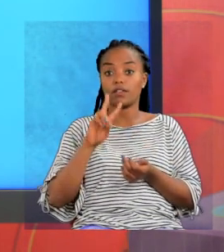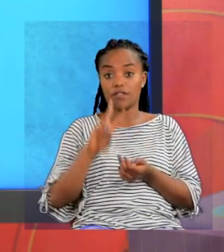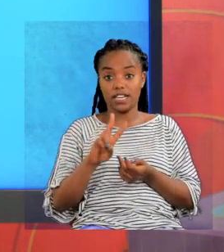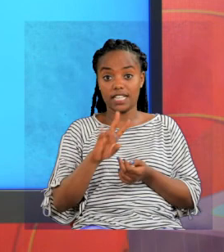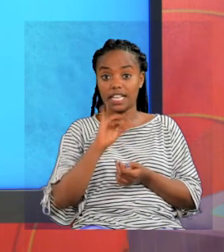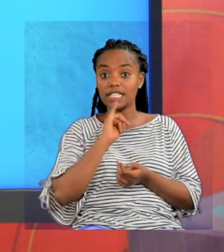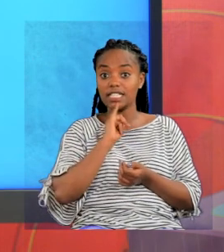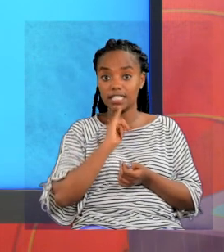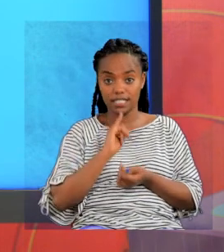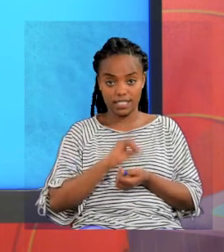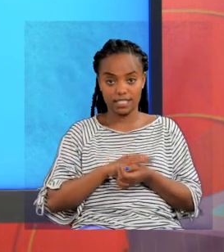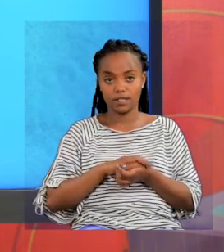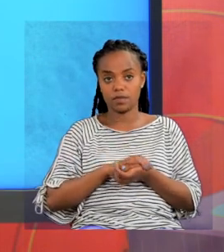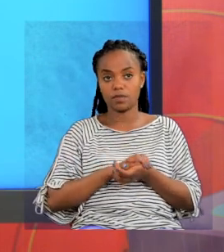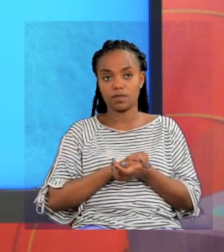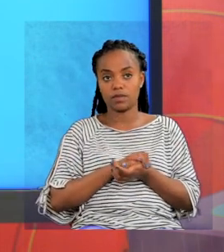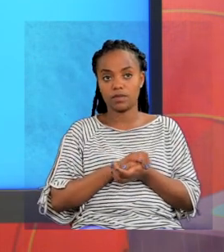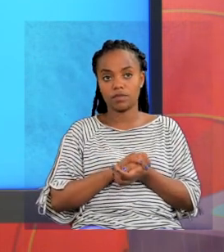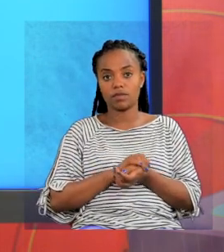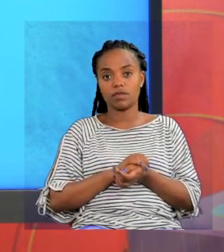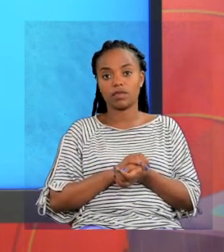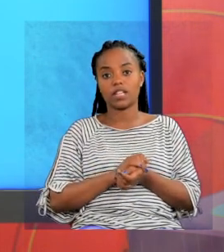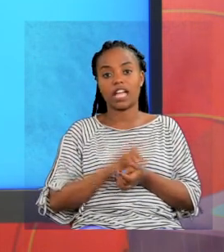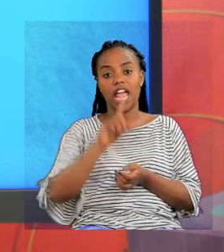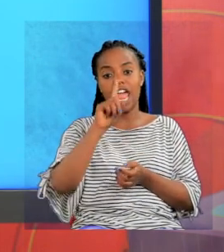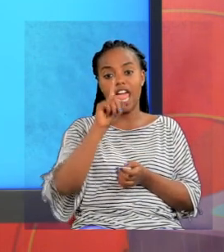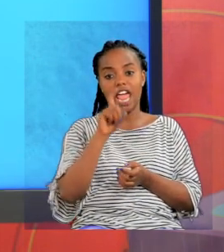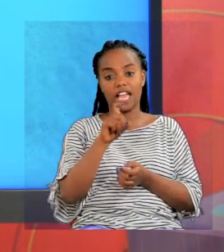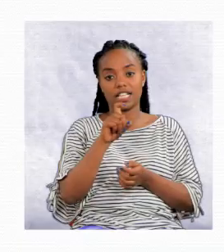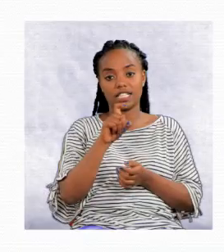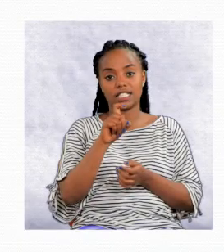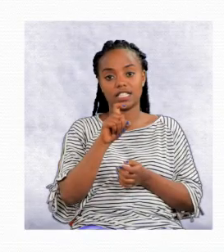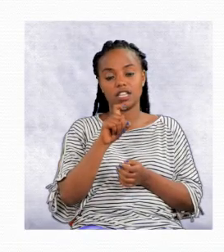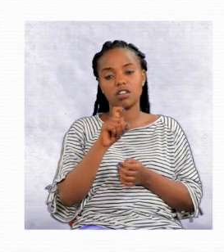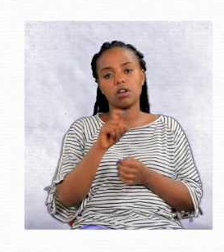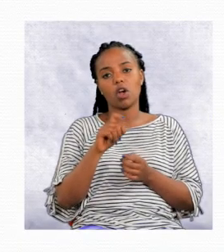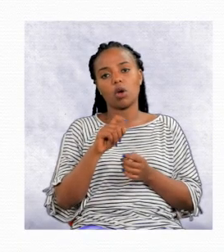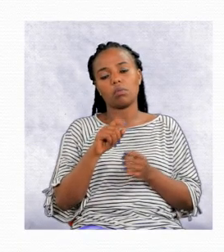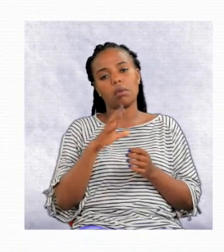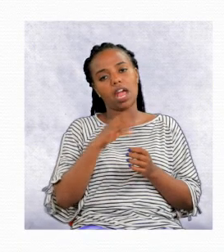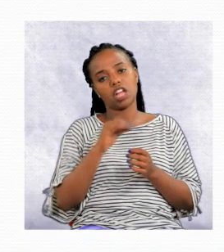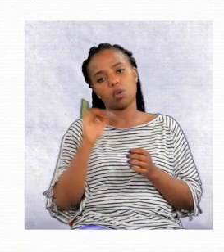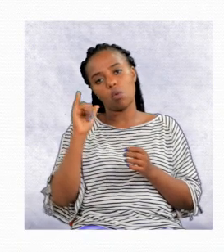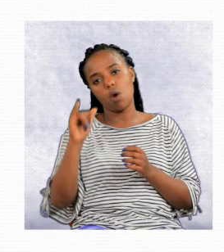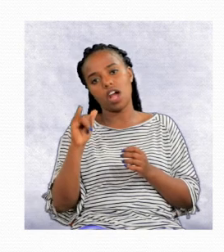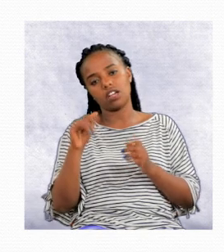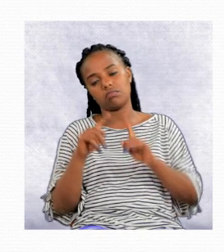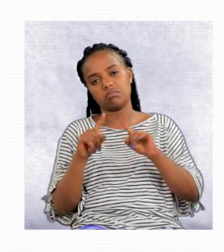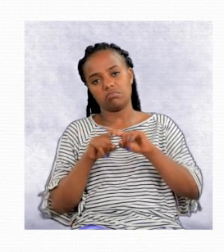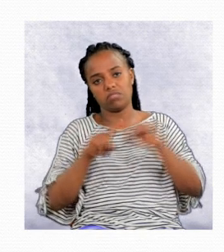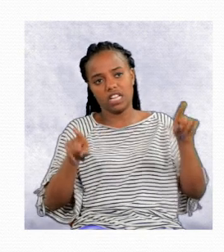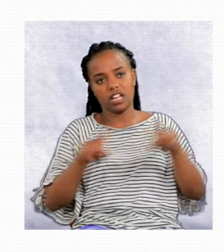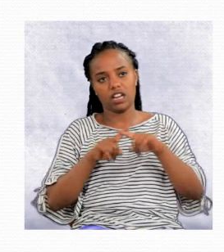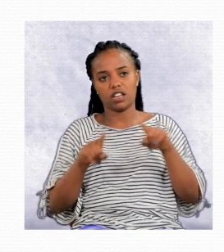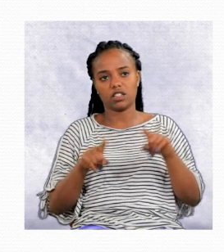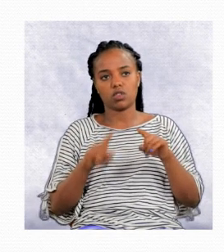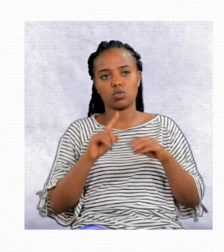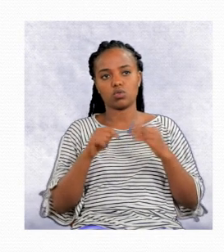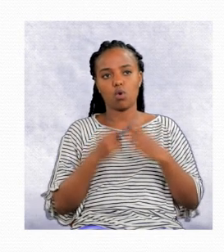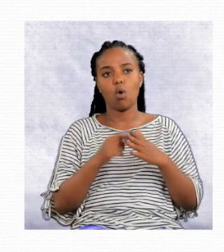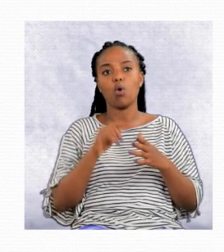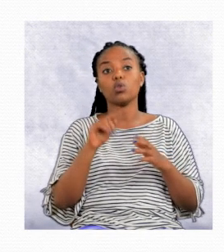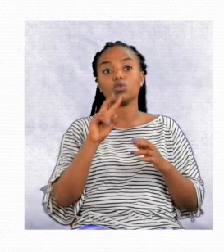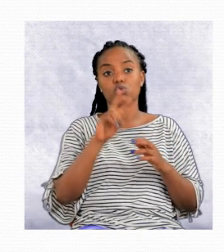is x coordinate opposite and y coordinate. The number near to x is positive 2, so it's vertex minus